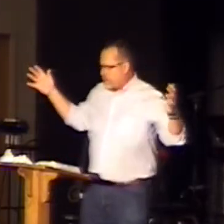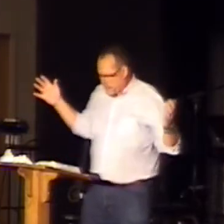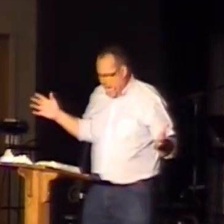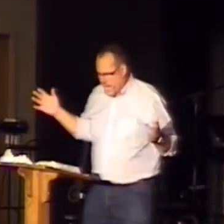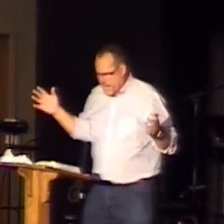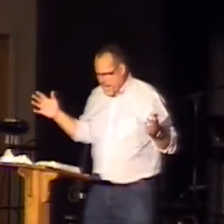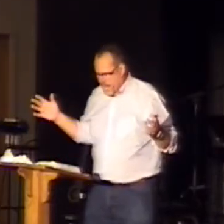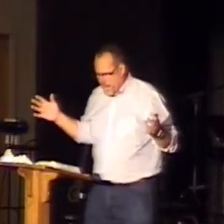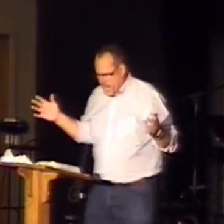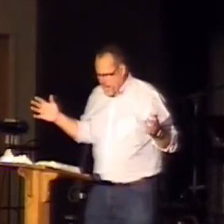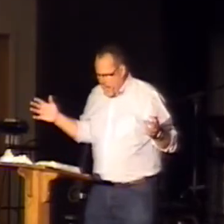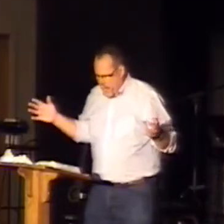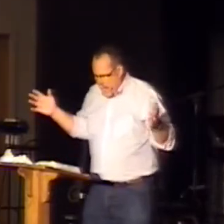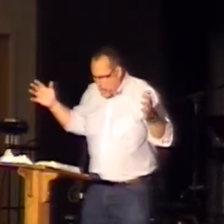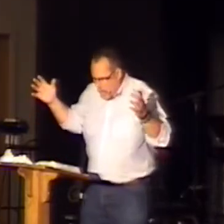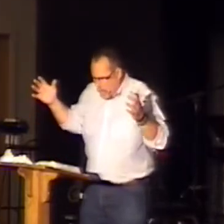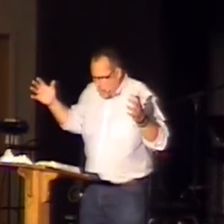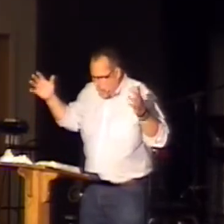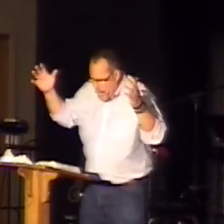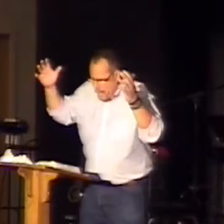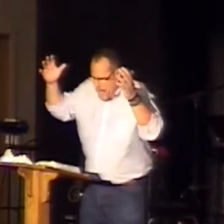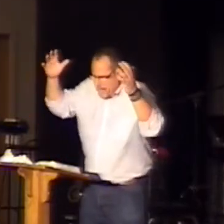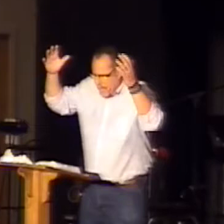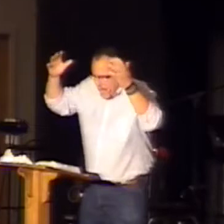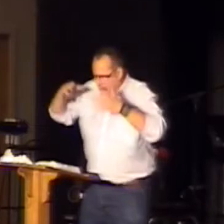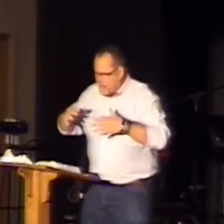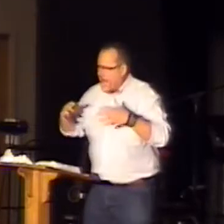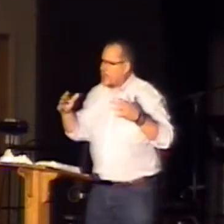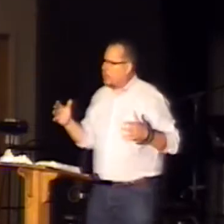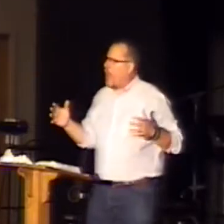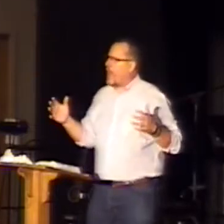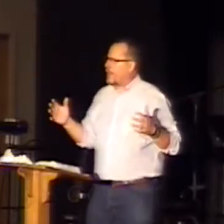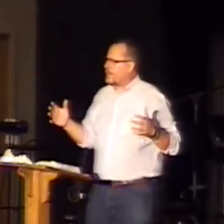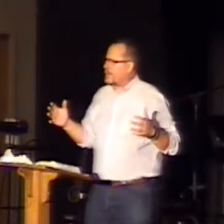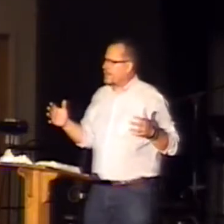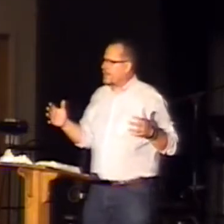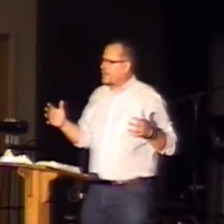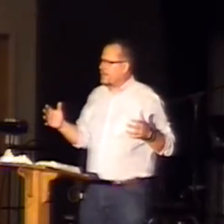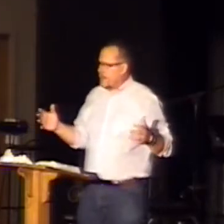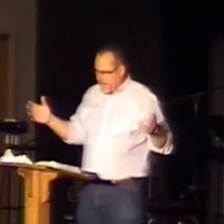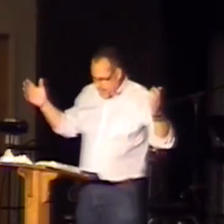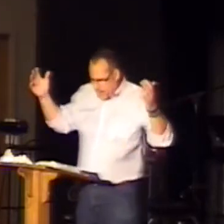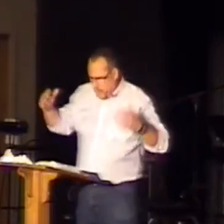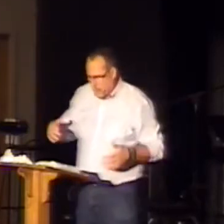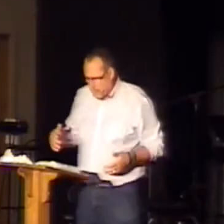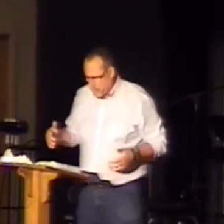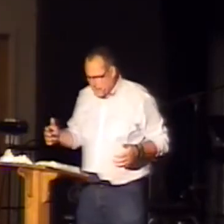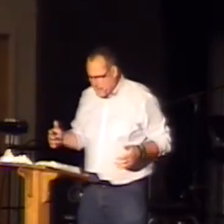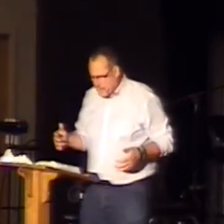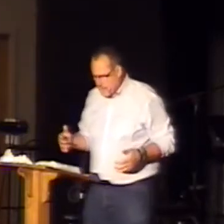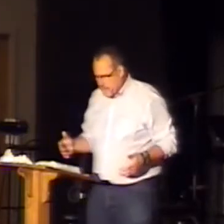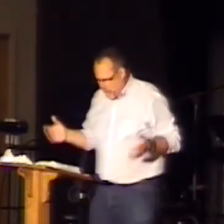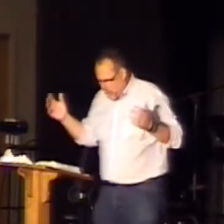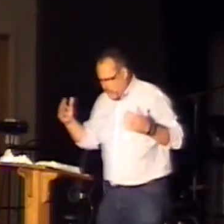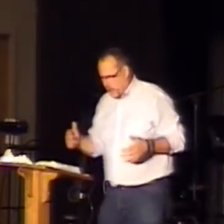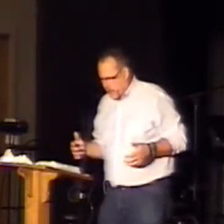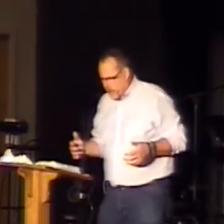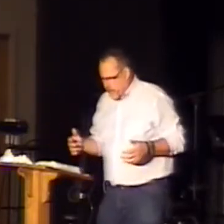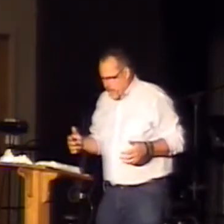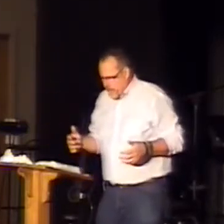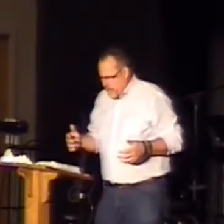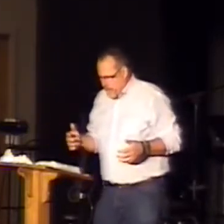for humanity, and that when we mess it up, guess what? We get to do over, start